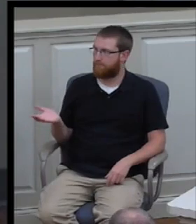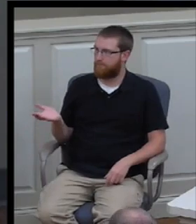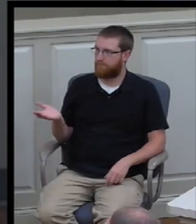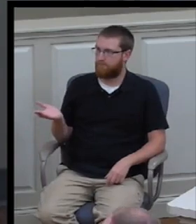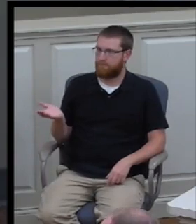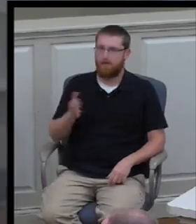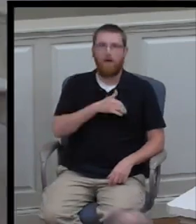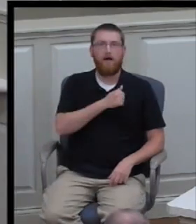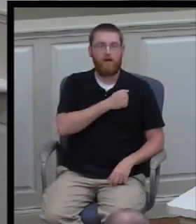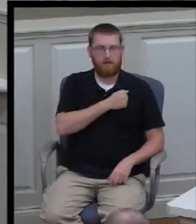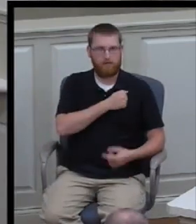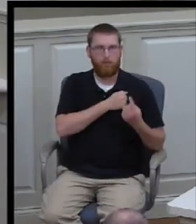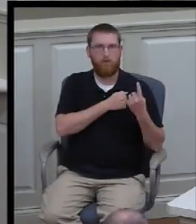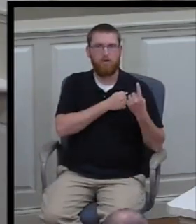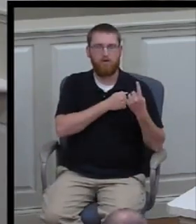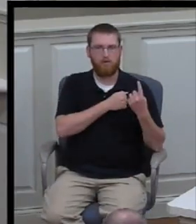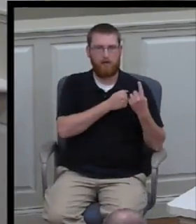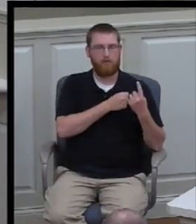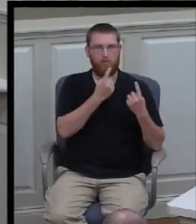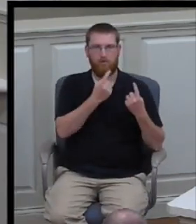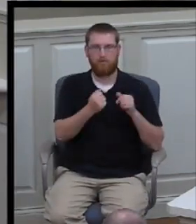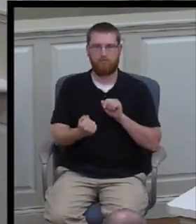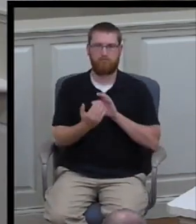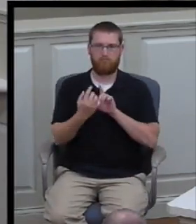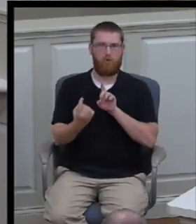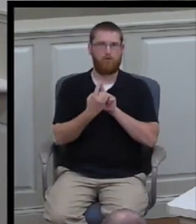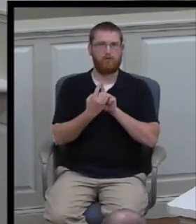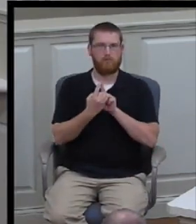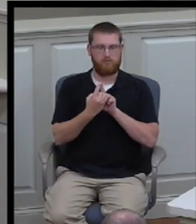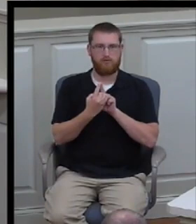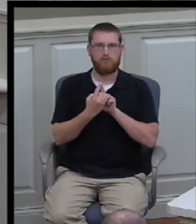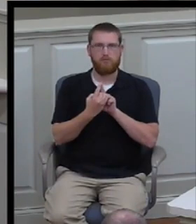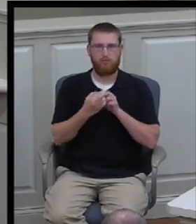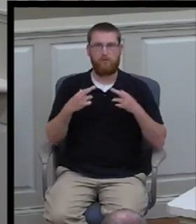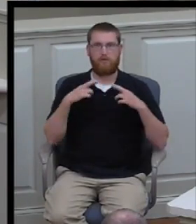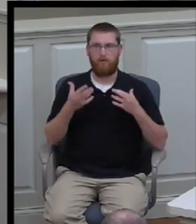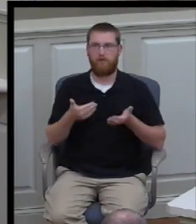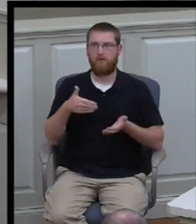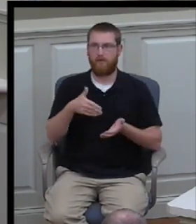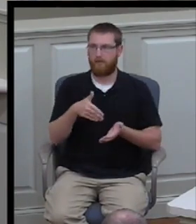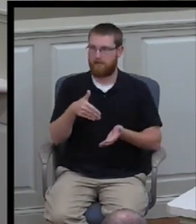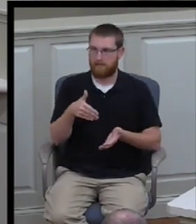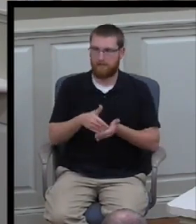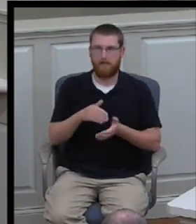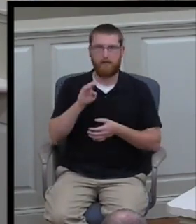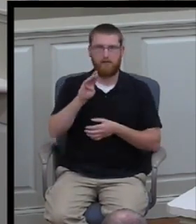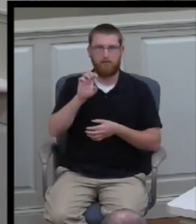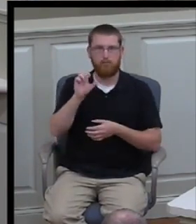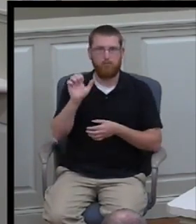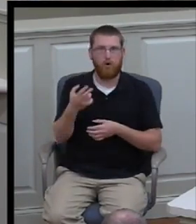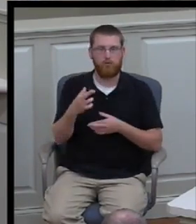I have one question. Yes, sir. I was approached as hired again, and you've not been able to twist his arm and get him to come